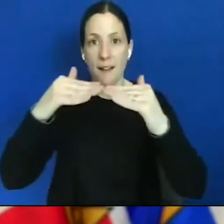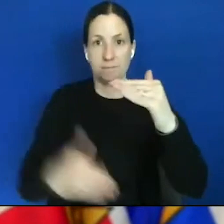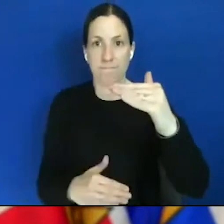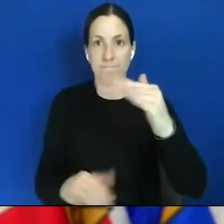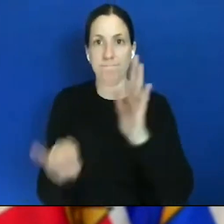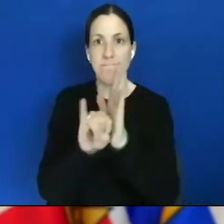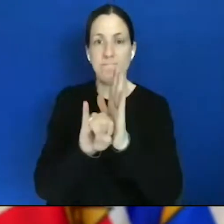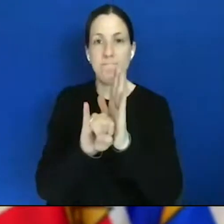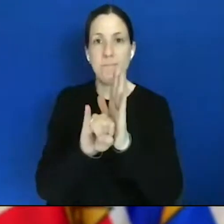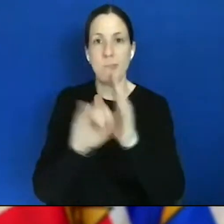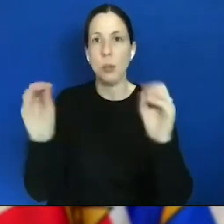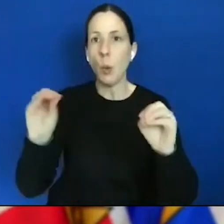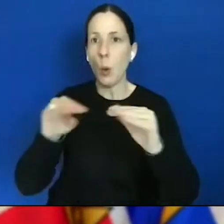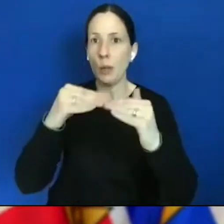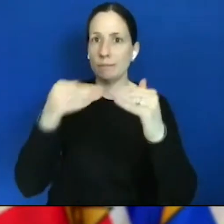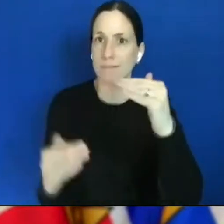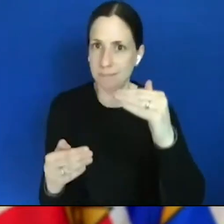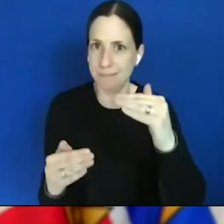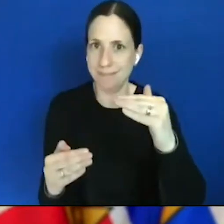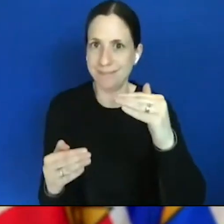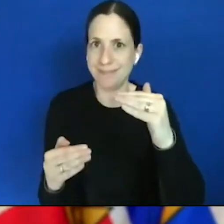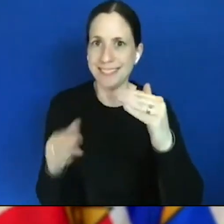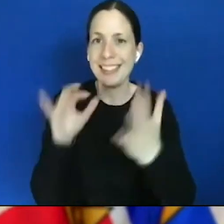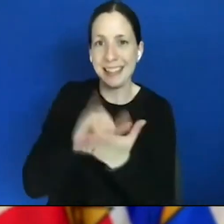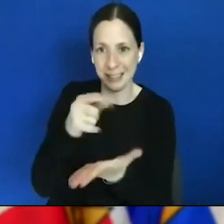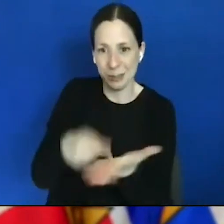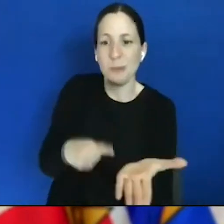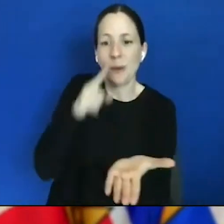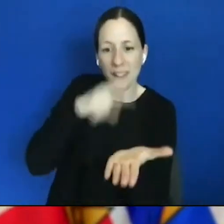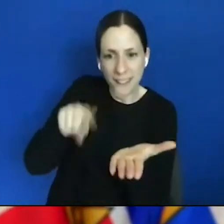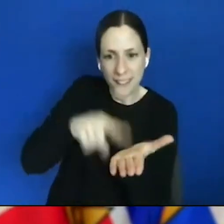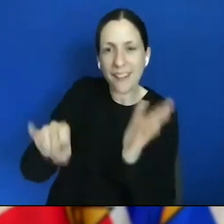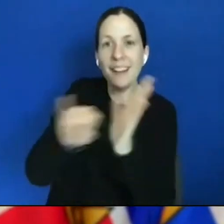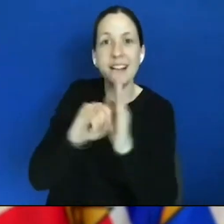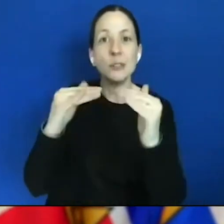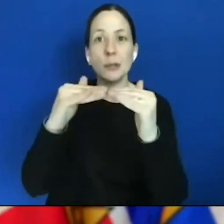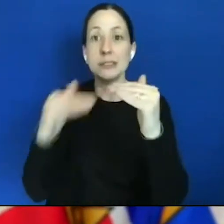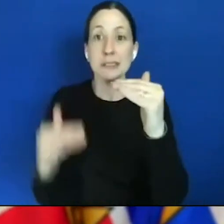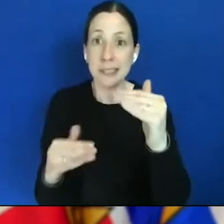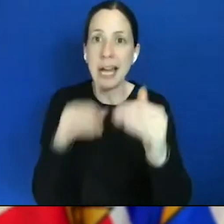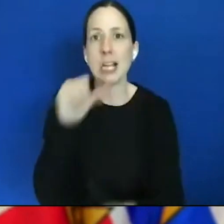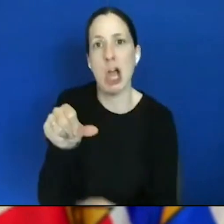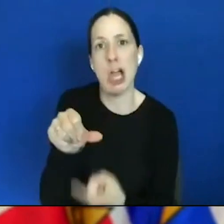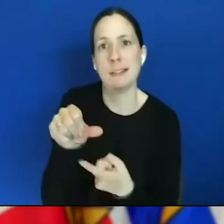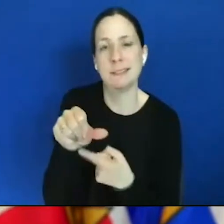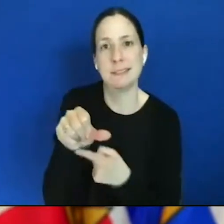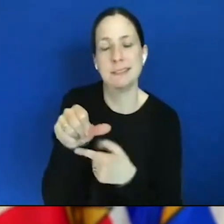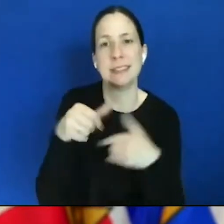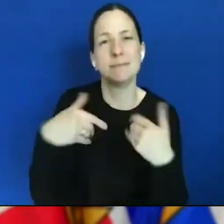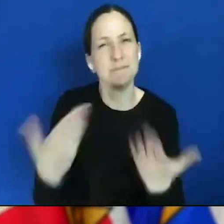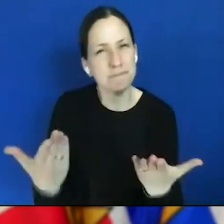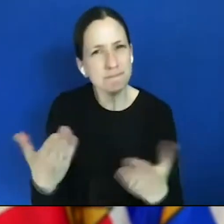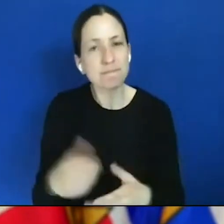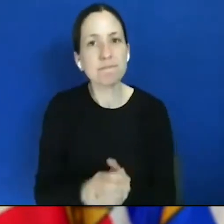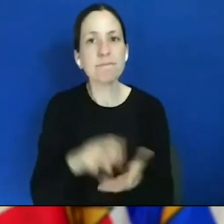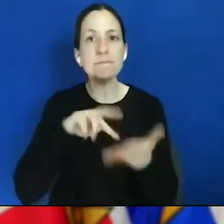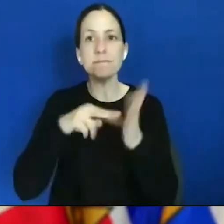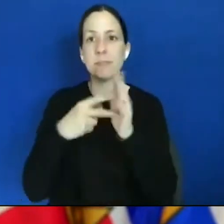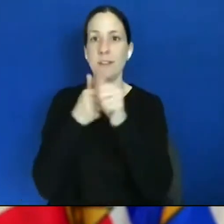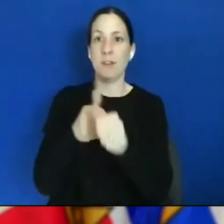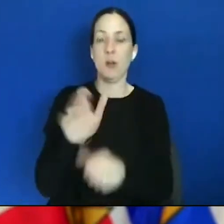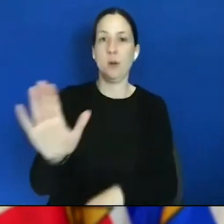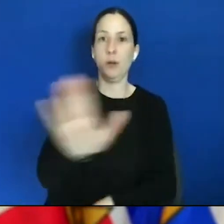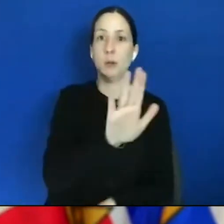second dose of an mRNA vaccine after having the first dose of AstraZeneca. So it is a little bit about your own